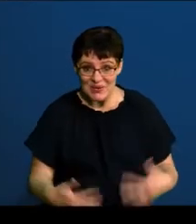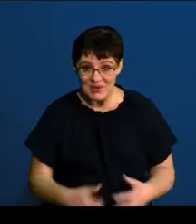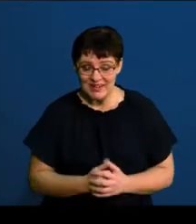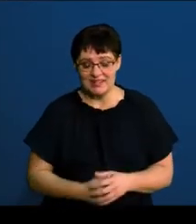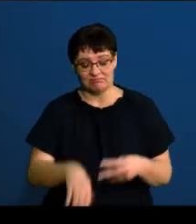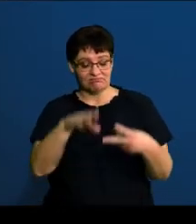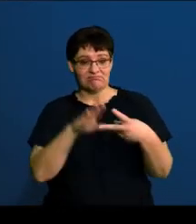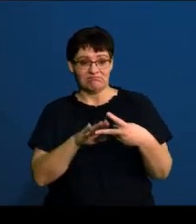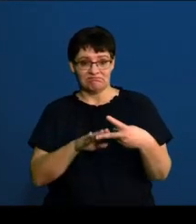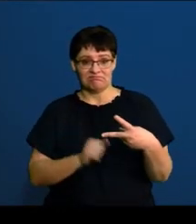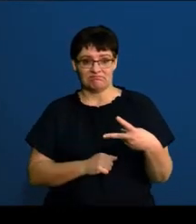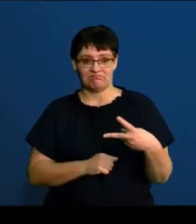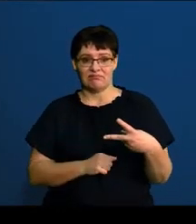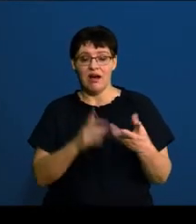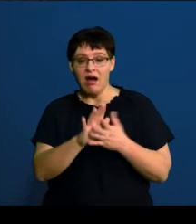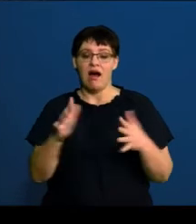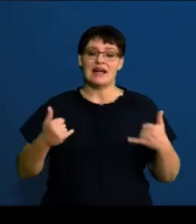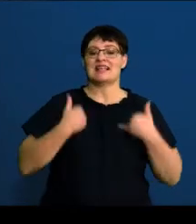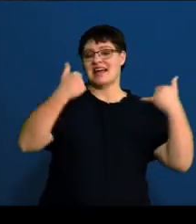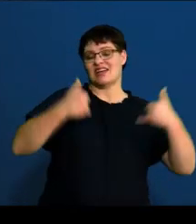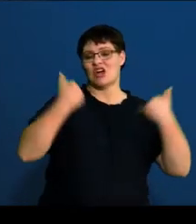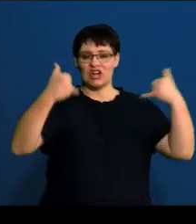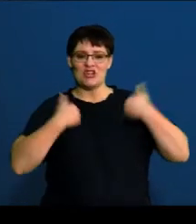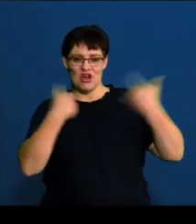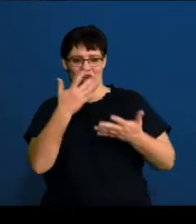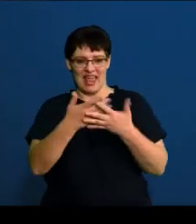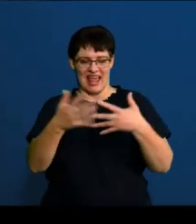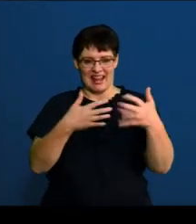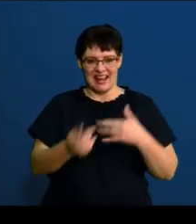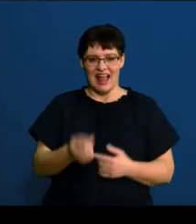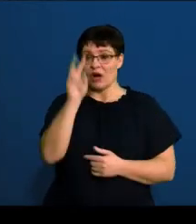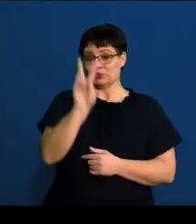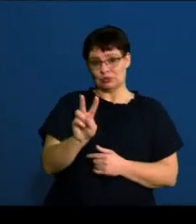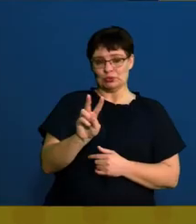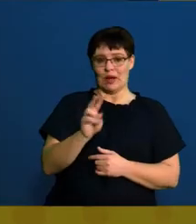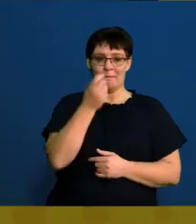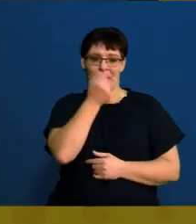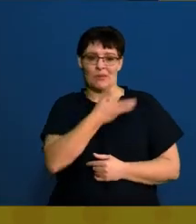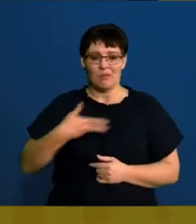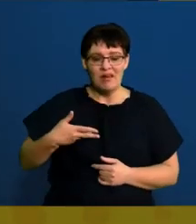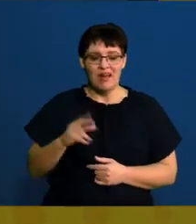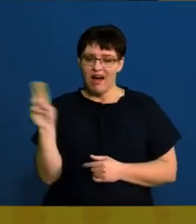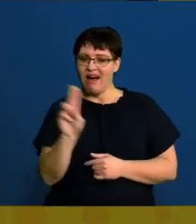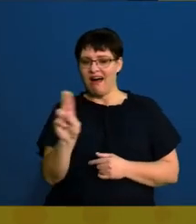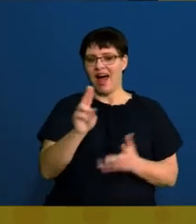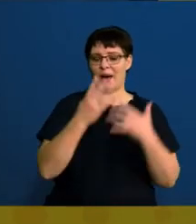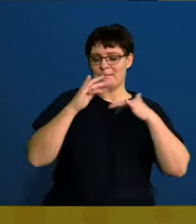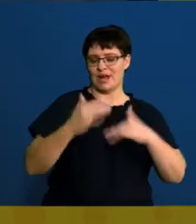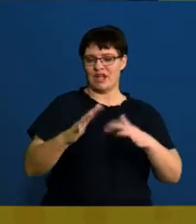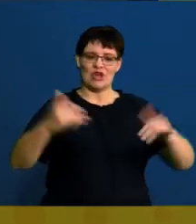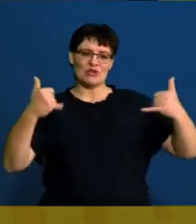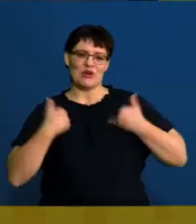on, all the fun you can handle. There's a couple, very happy, at the beach, enjoying